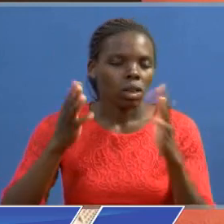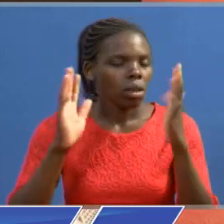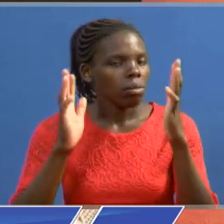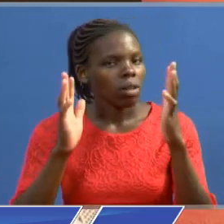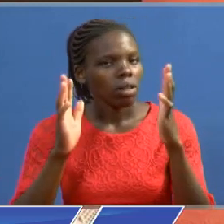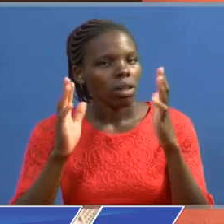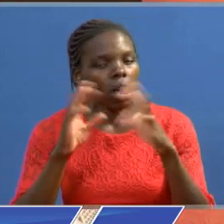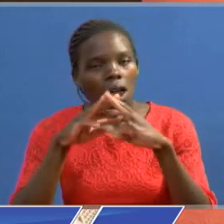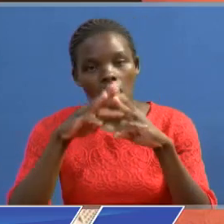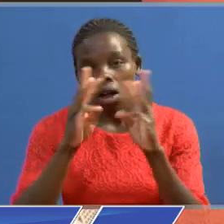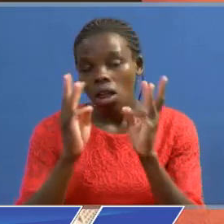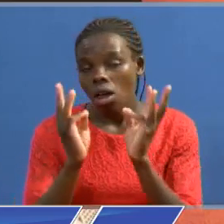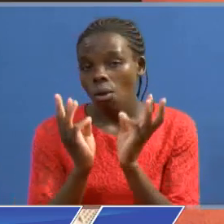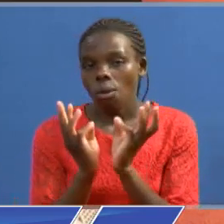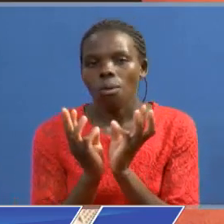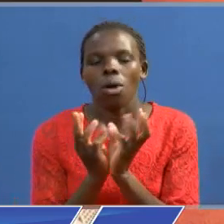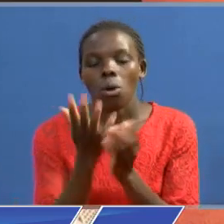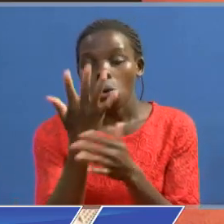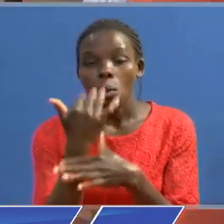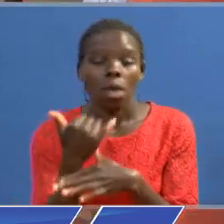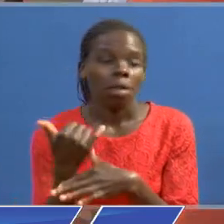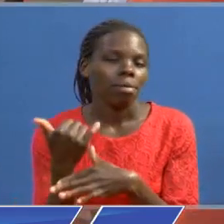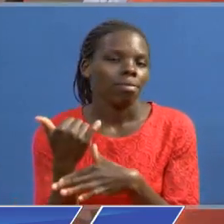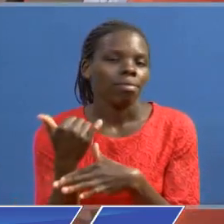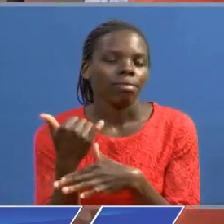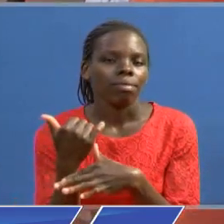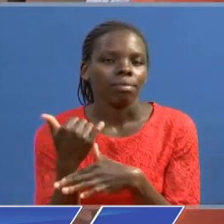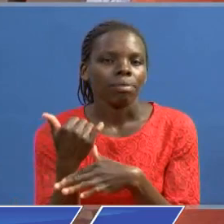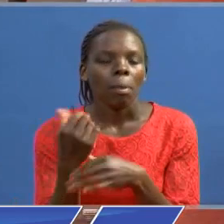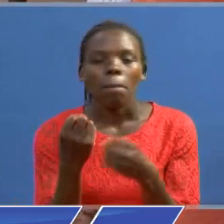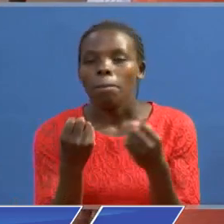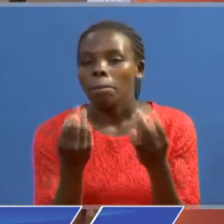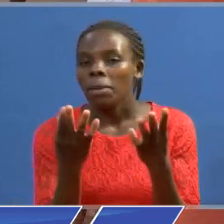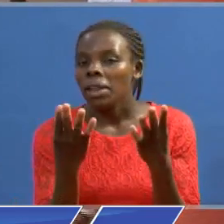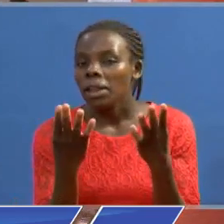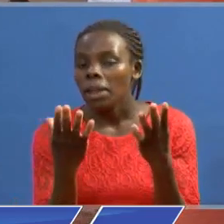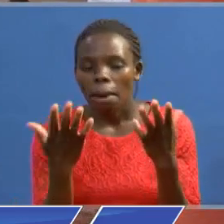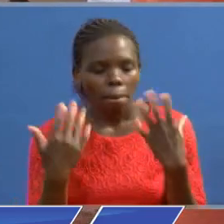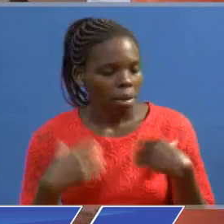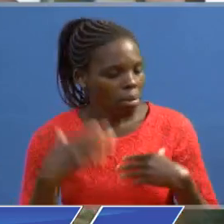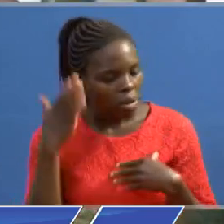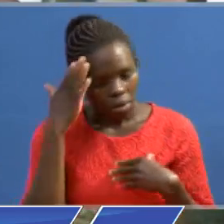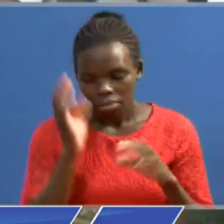celebrated around the world, I think, because not many people know there is something